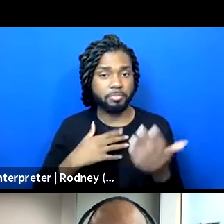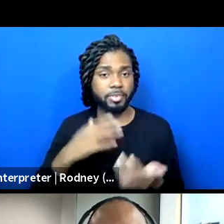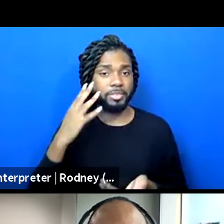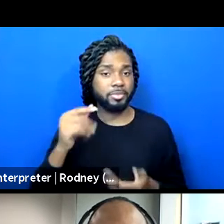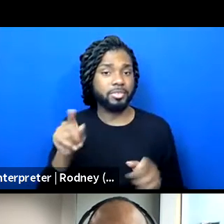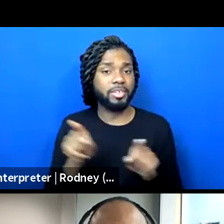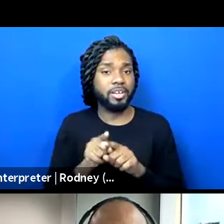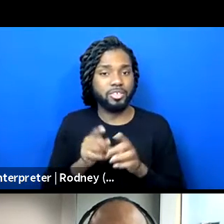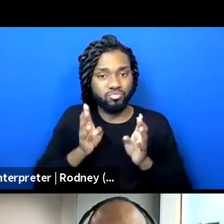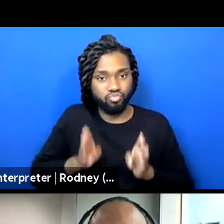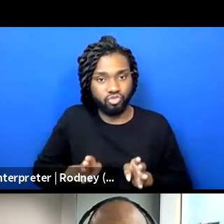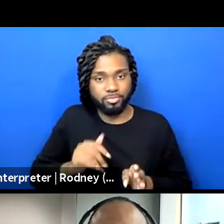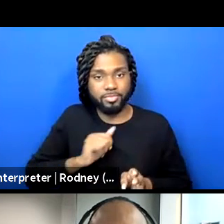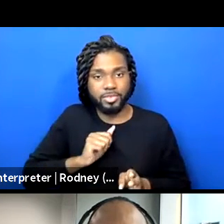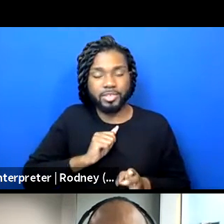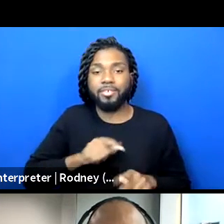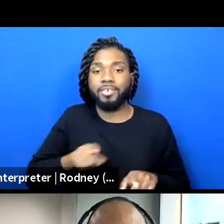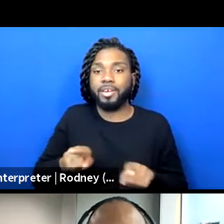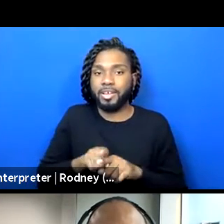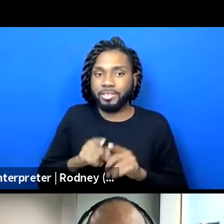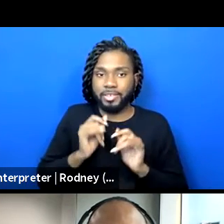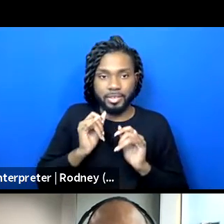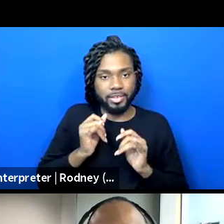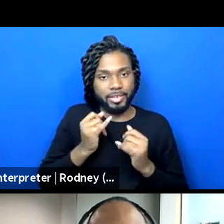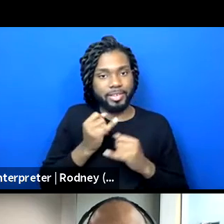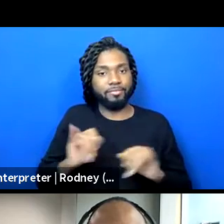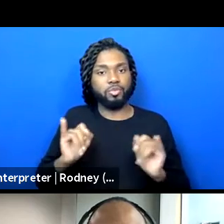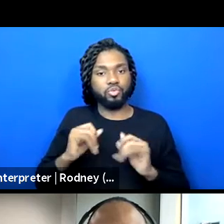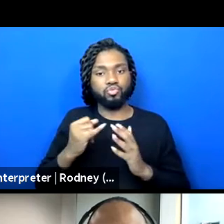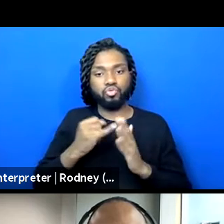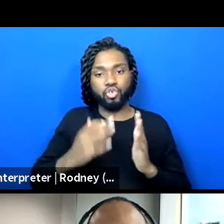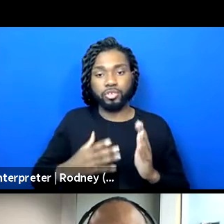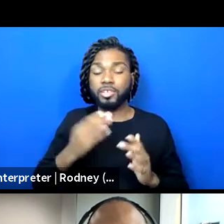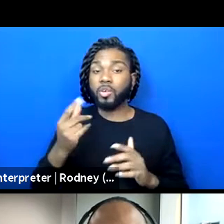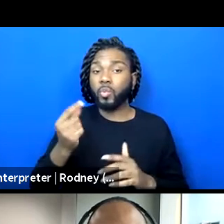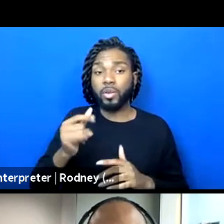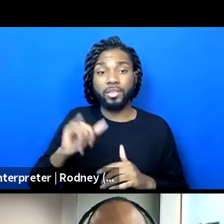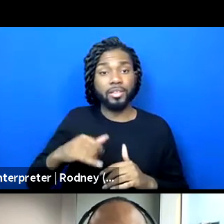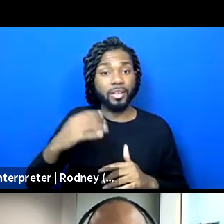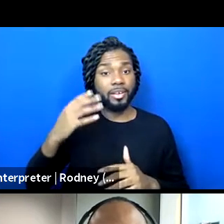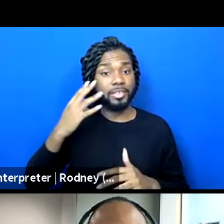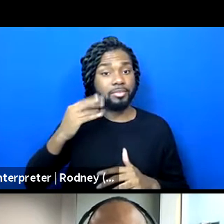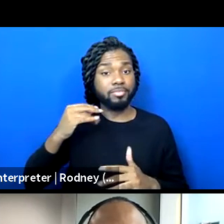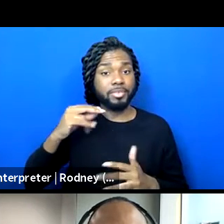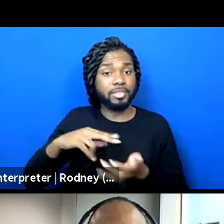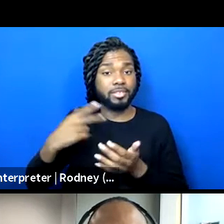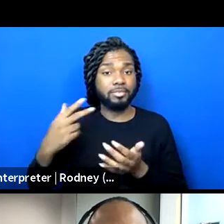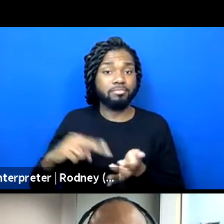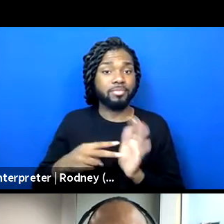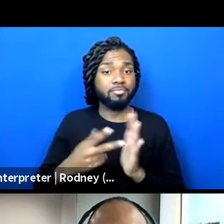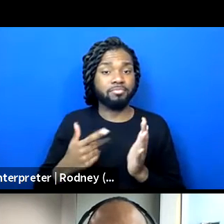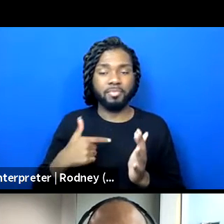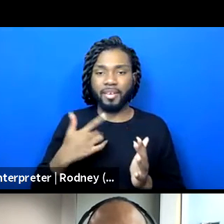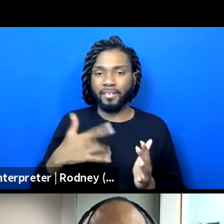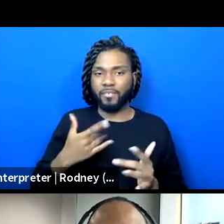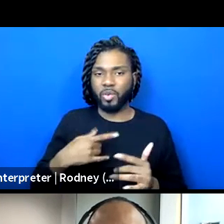individual person, as an individual artist. And what did those experiences amount to? It usually amounted to me feeling very